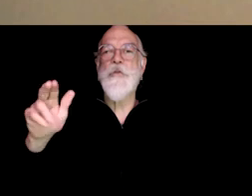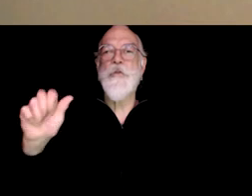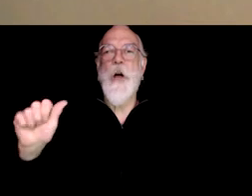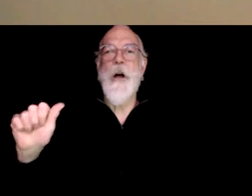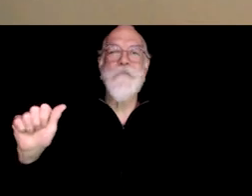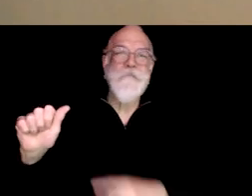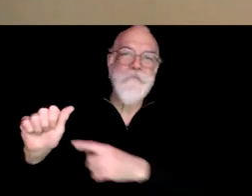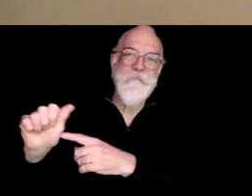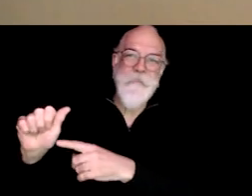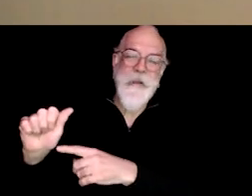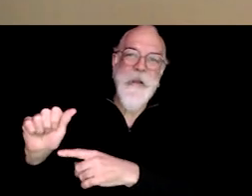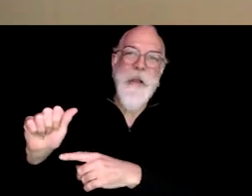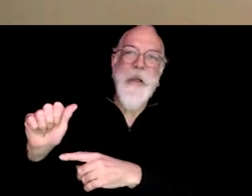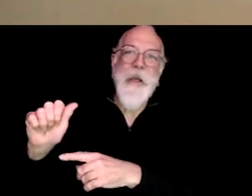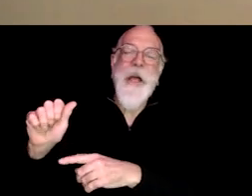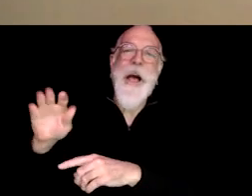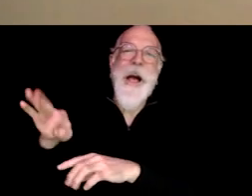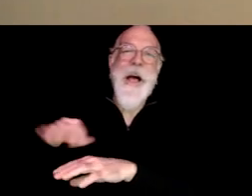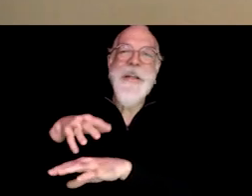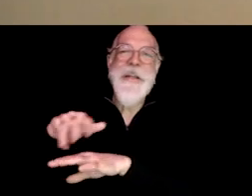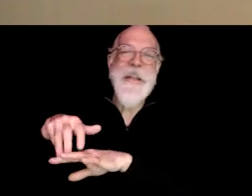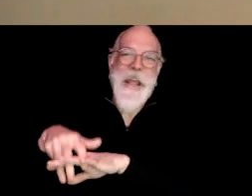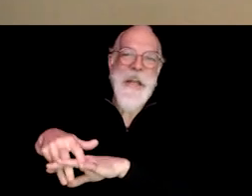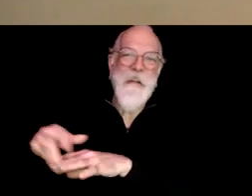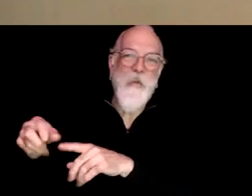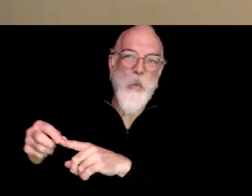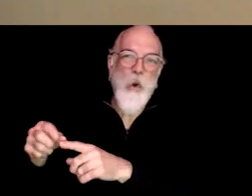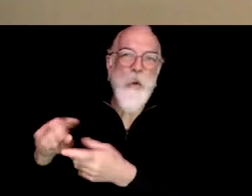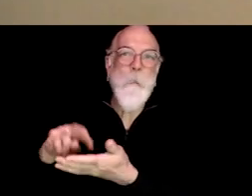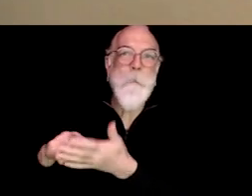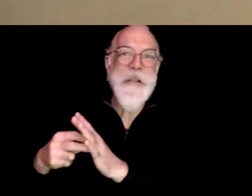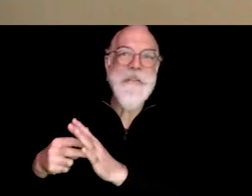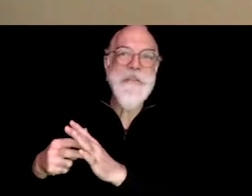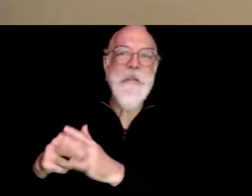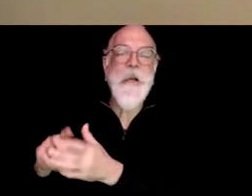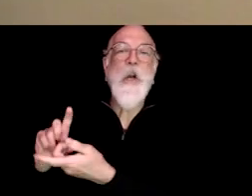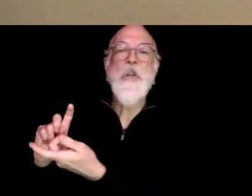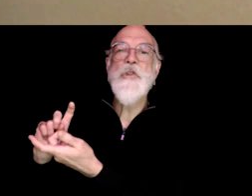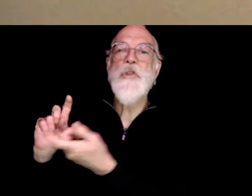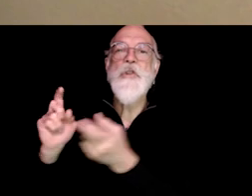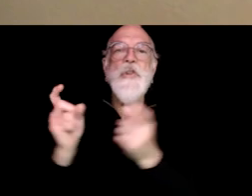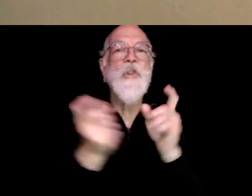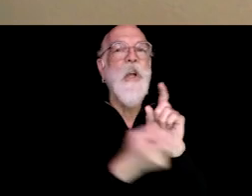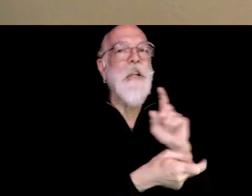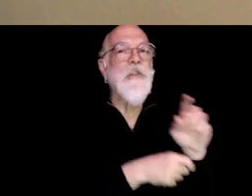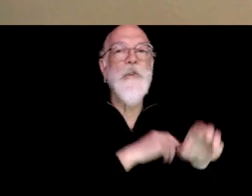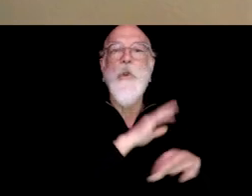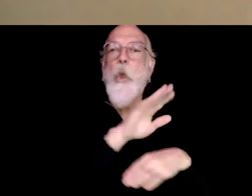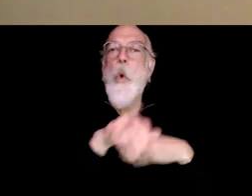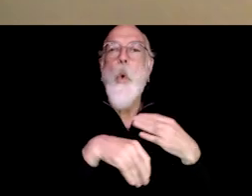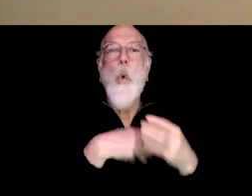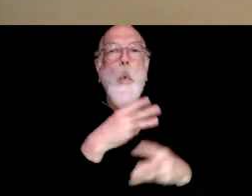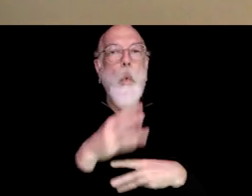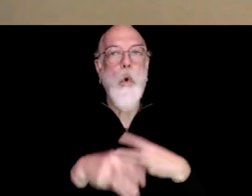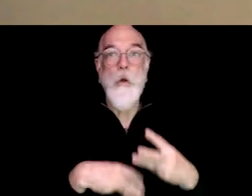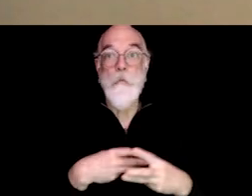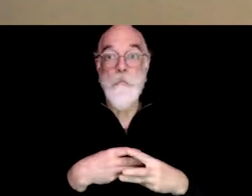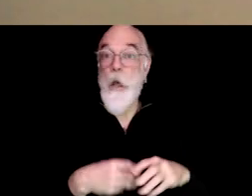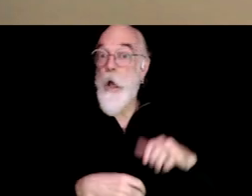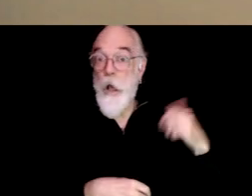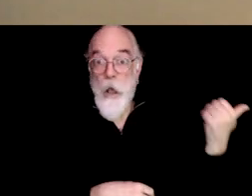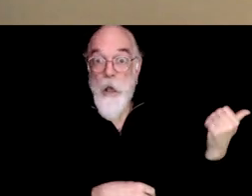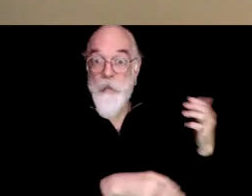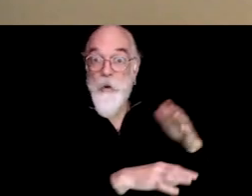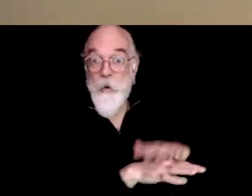changing our entire world. And the people who are Indigenous on all continents do